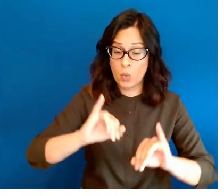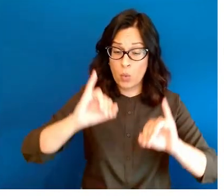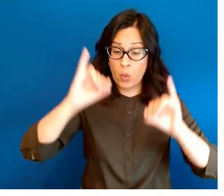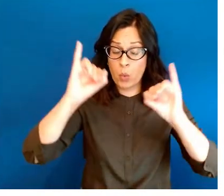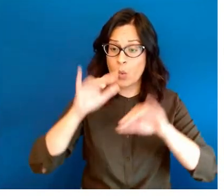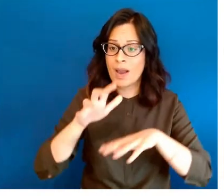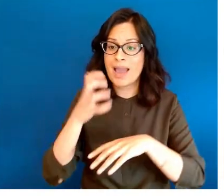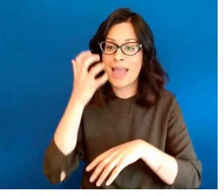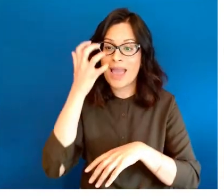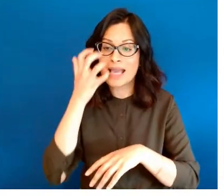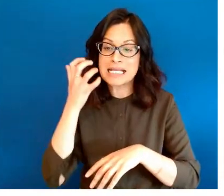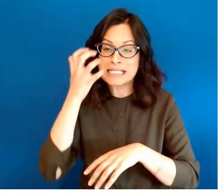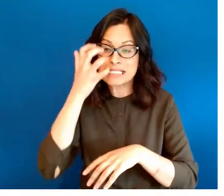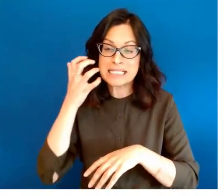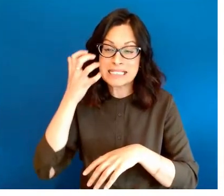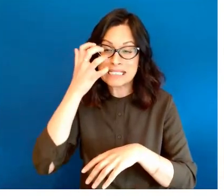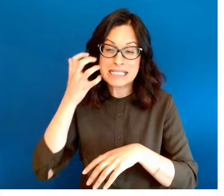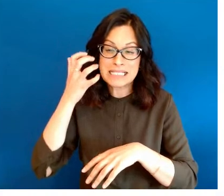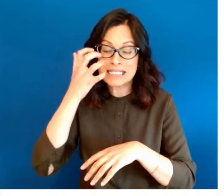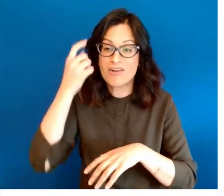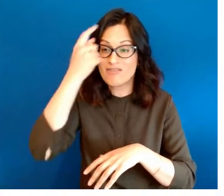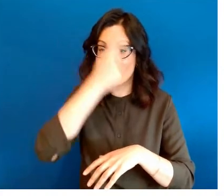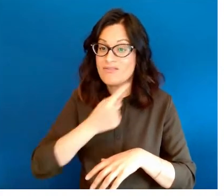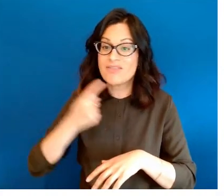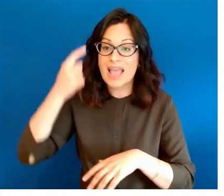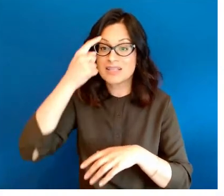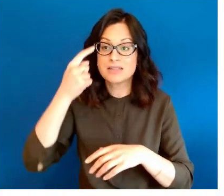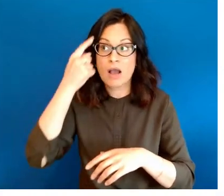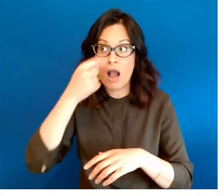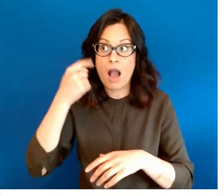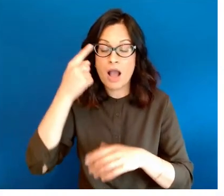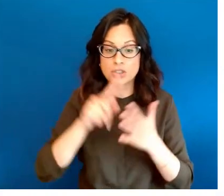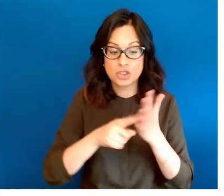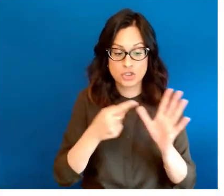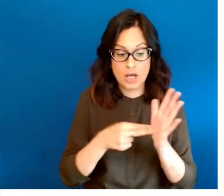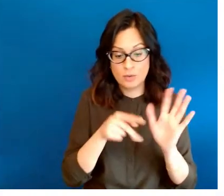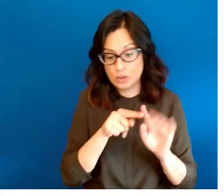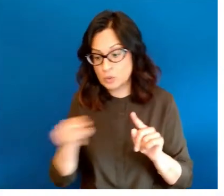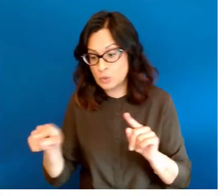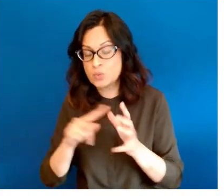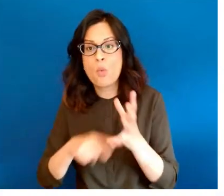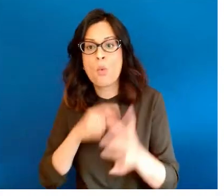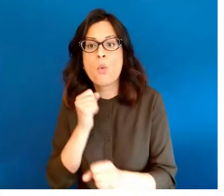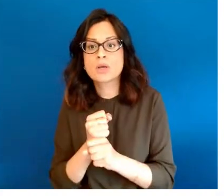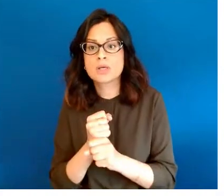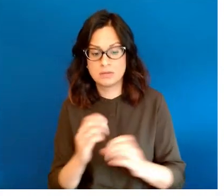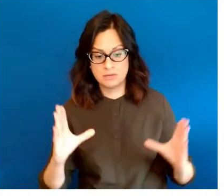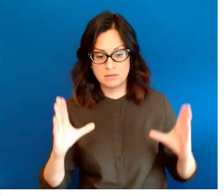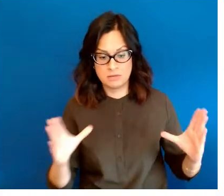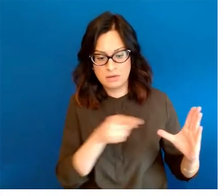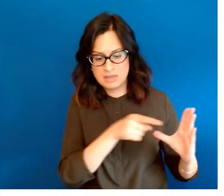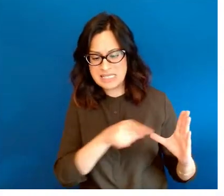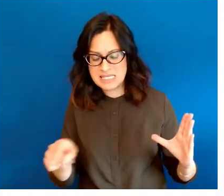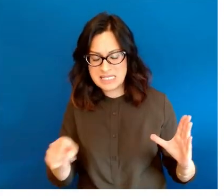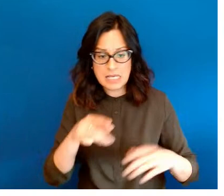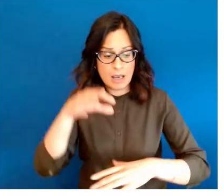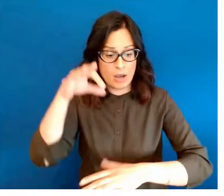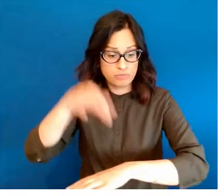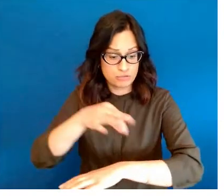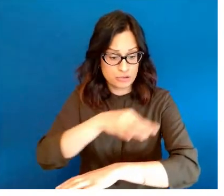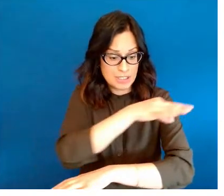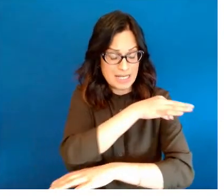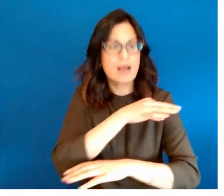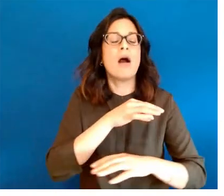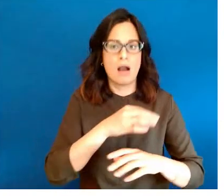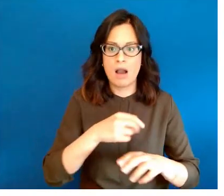face only between January to August, with positive skin prick testing to trees, would you